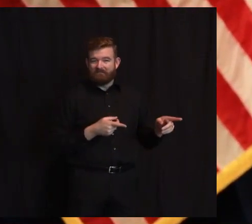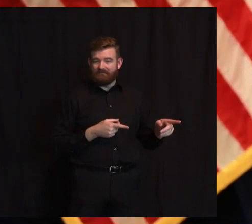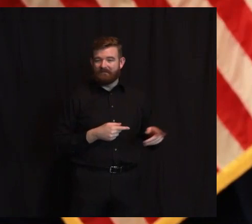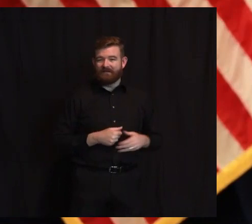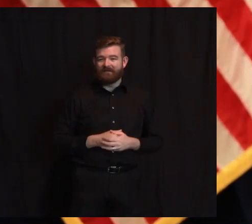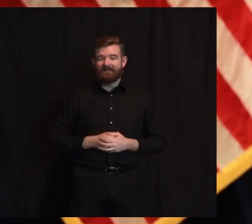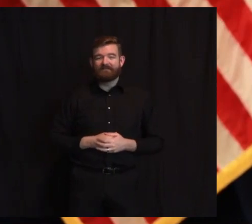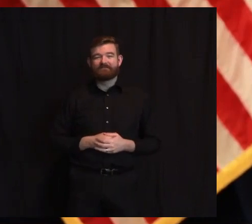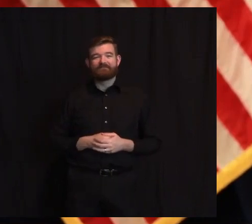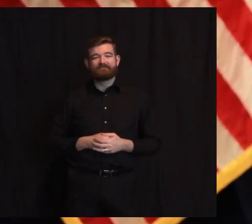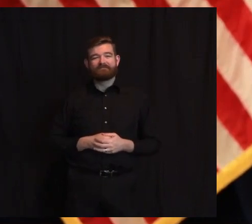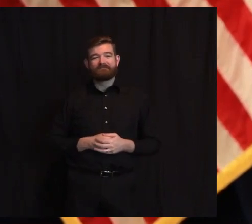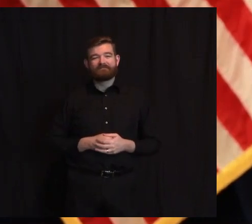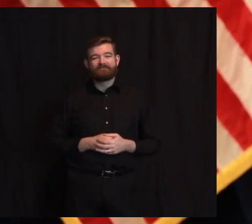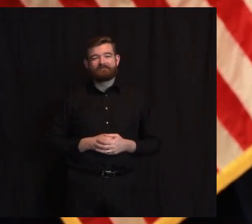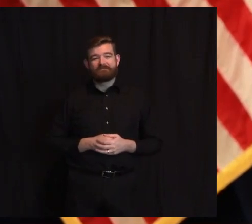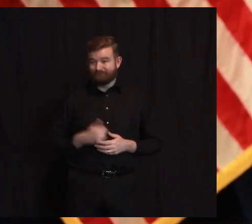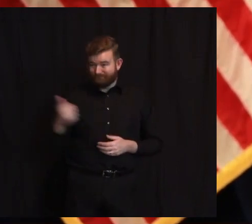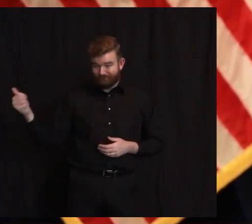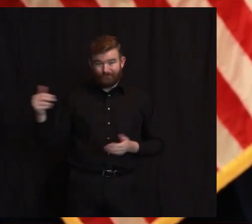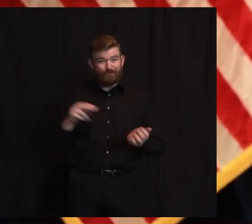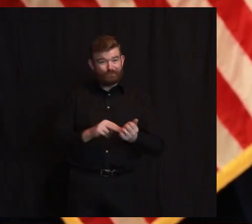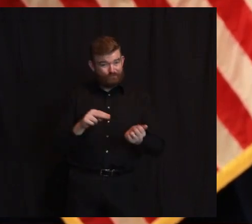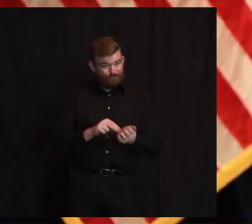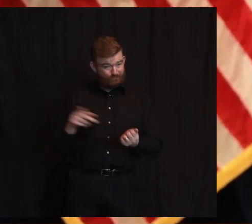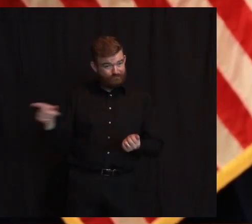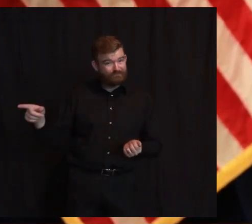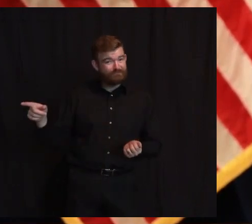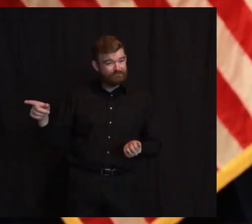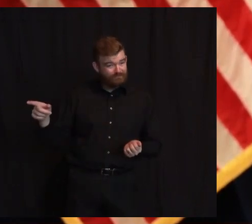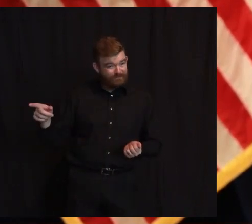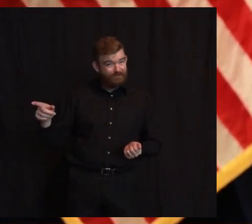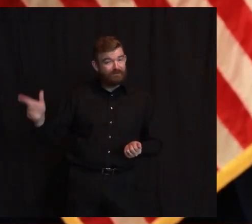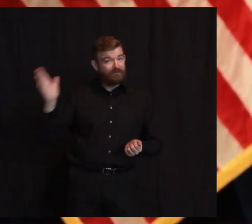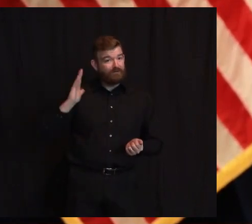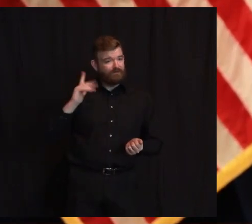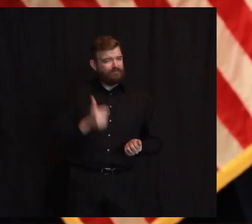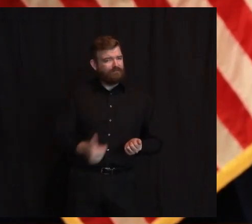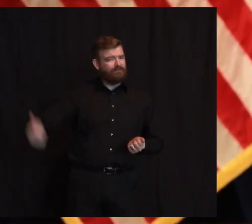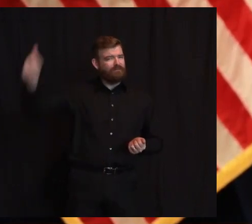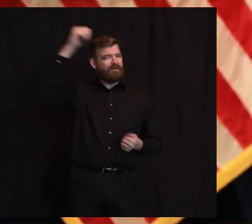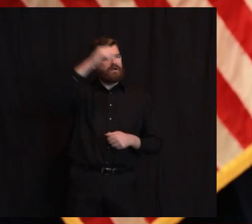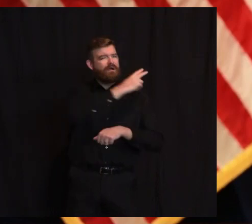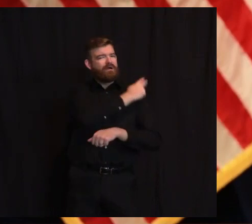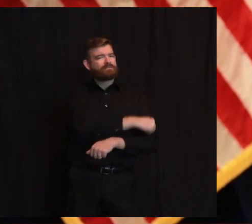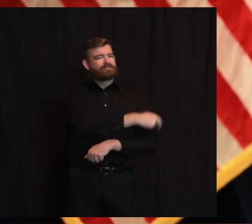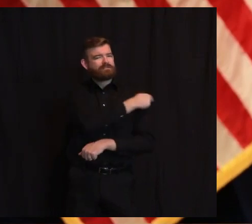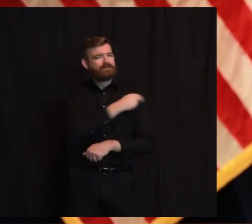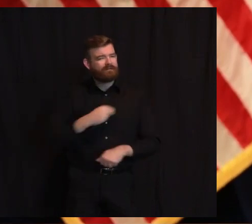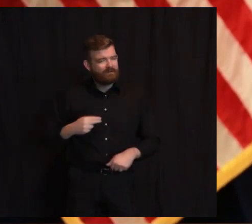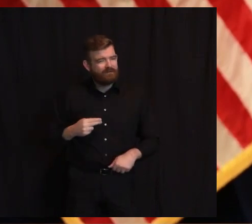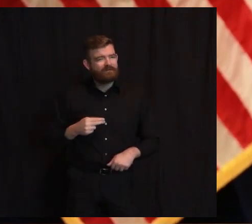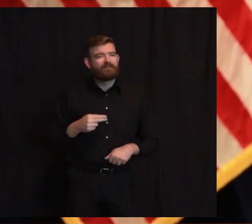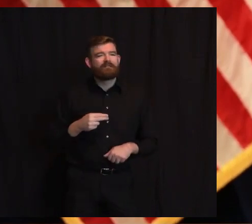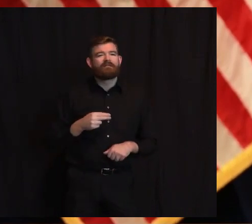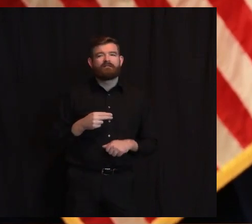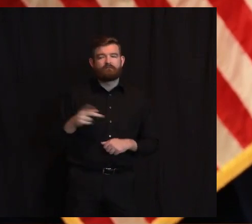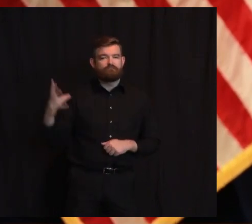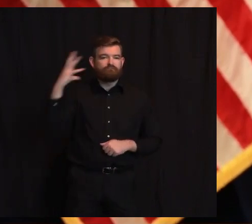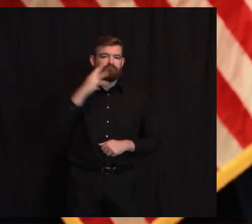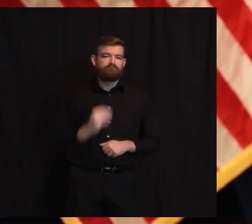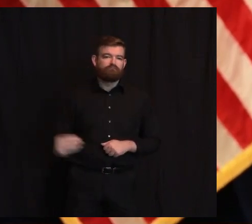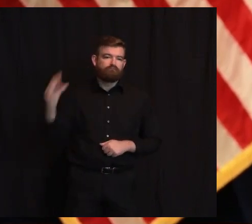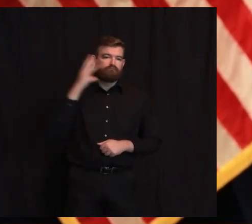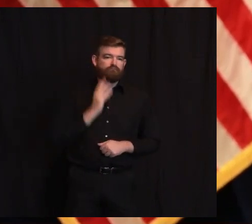a nurse in her own right and the former chief executive of a hospital in her own right. and to you and Dr. Tan and your